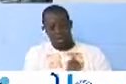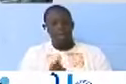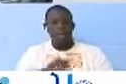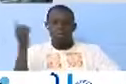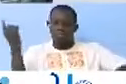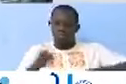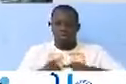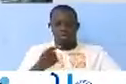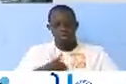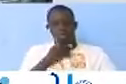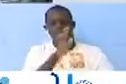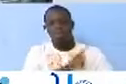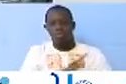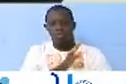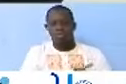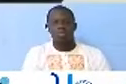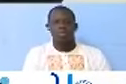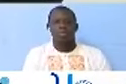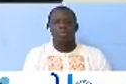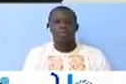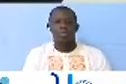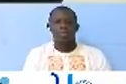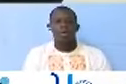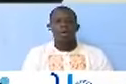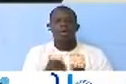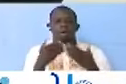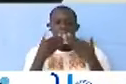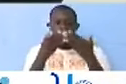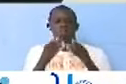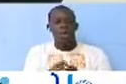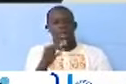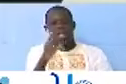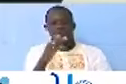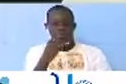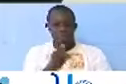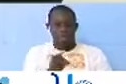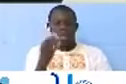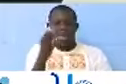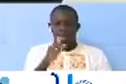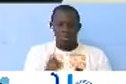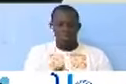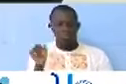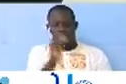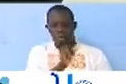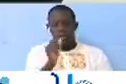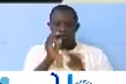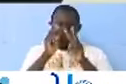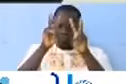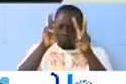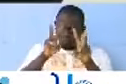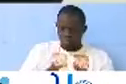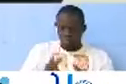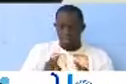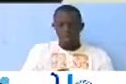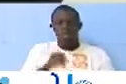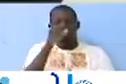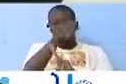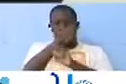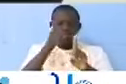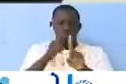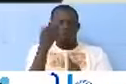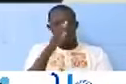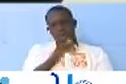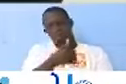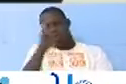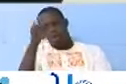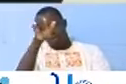I would be beaten also. Can you tell us if you made any other observations apart from Dede? Did you observe the condition of any other